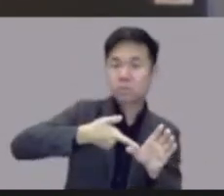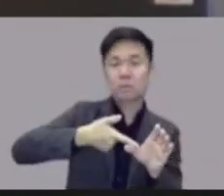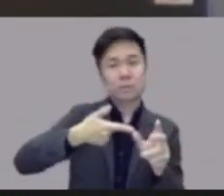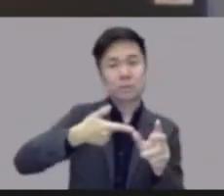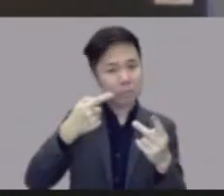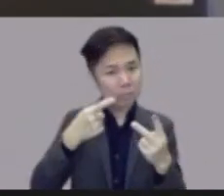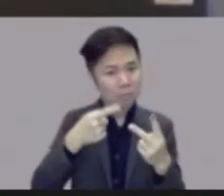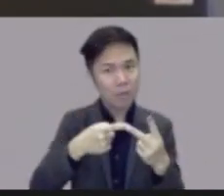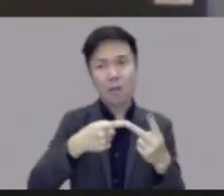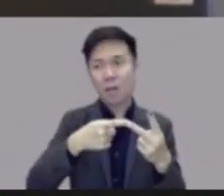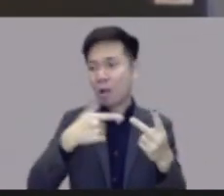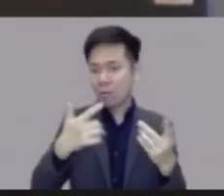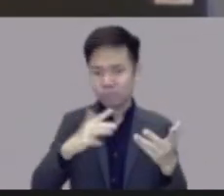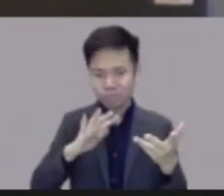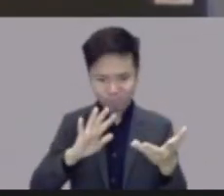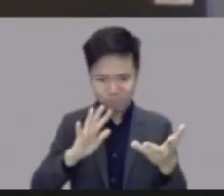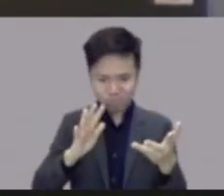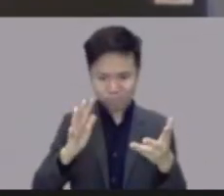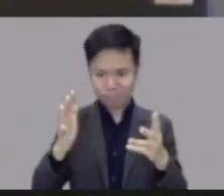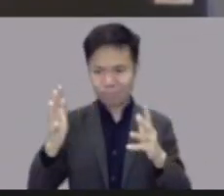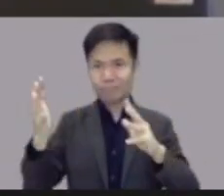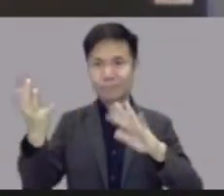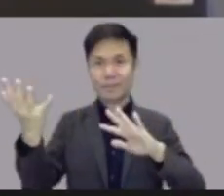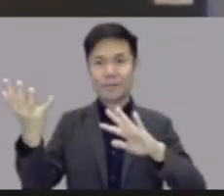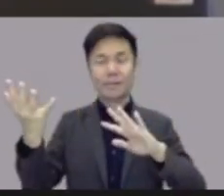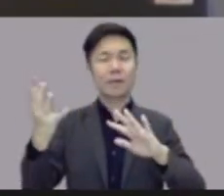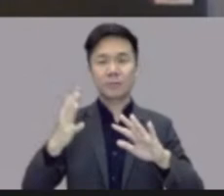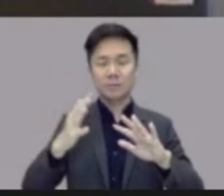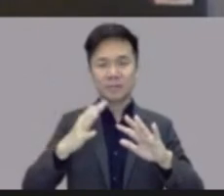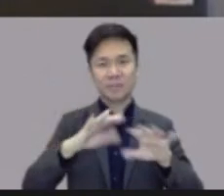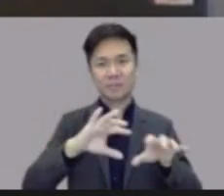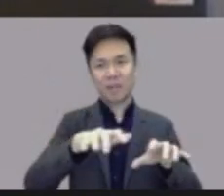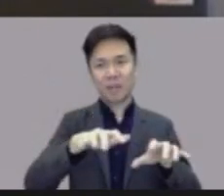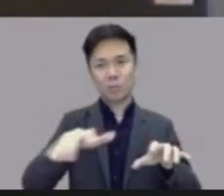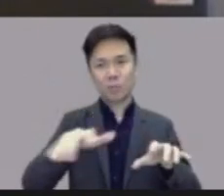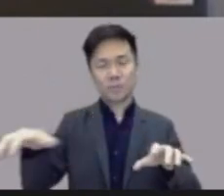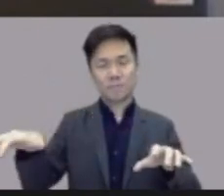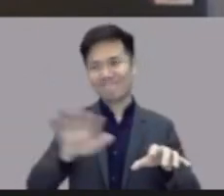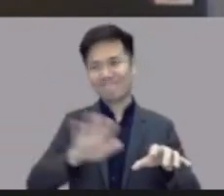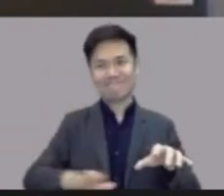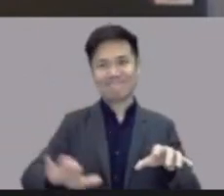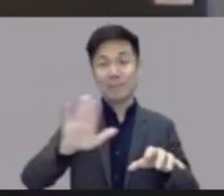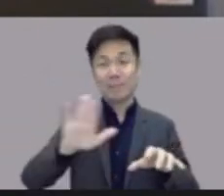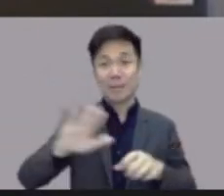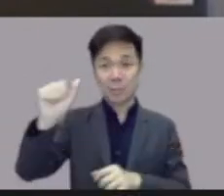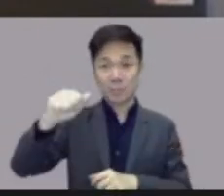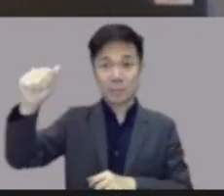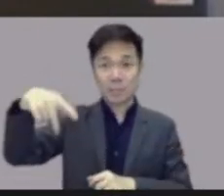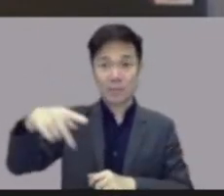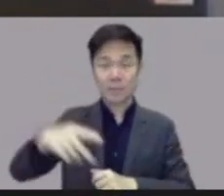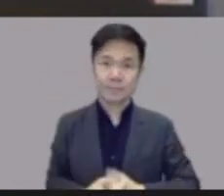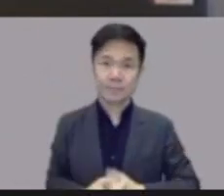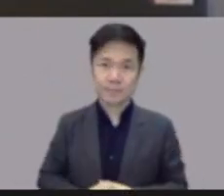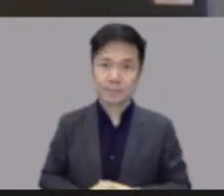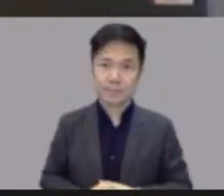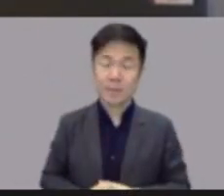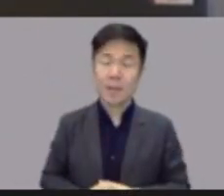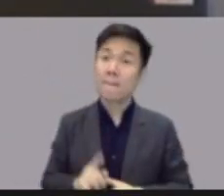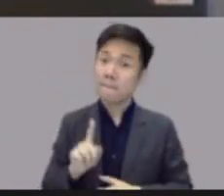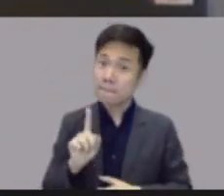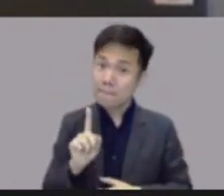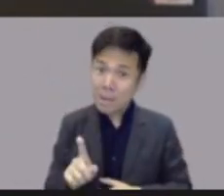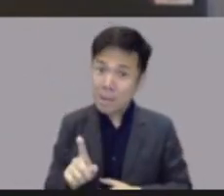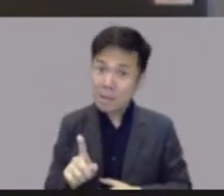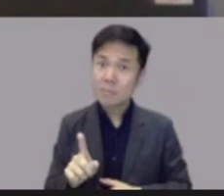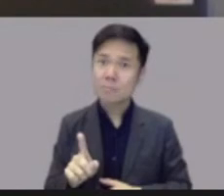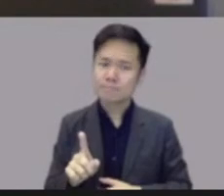livelihoods across many countries in our region at the same time there are some positive signs and we have to acknowledge